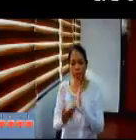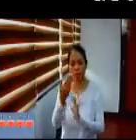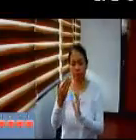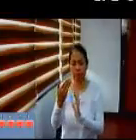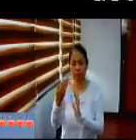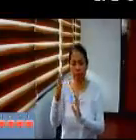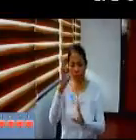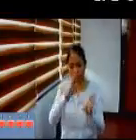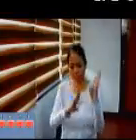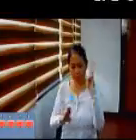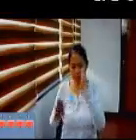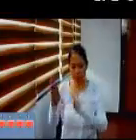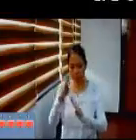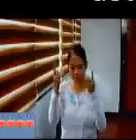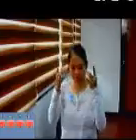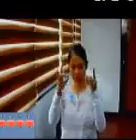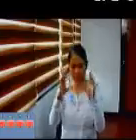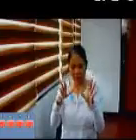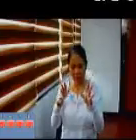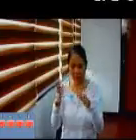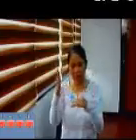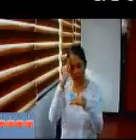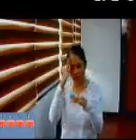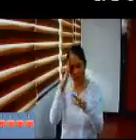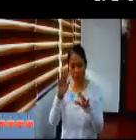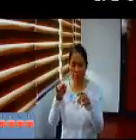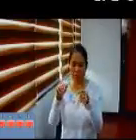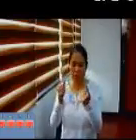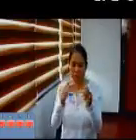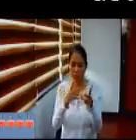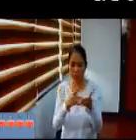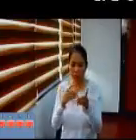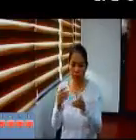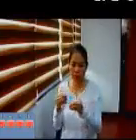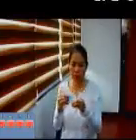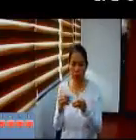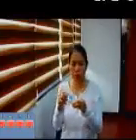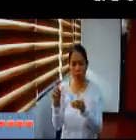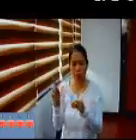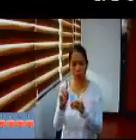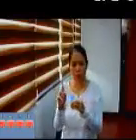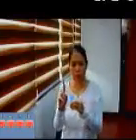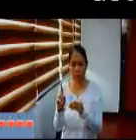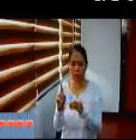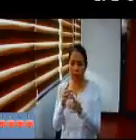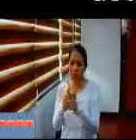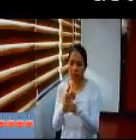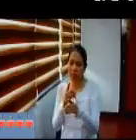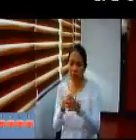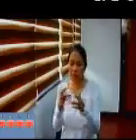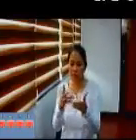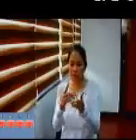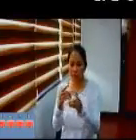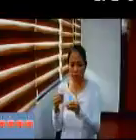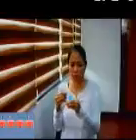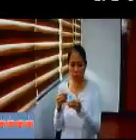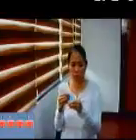they will do this or they will do that. So farmers have always, in fact, all of us, deal with